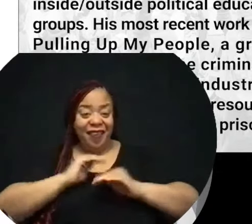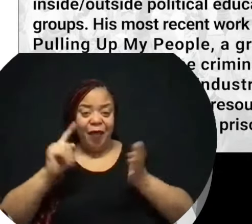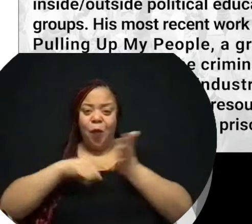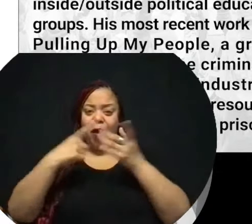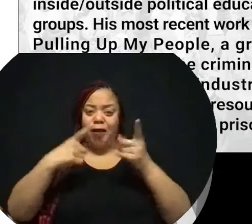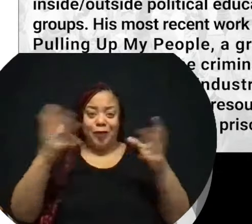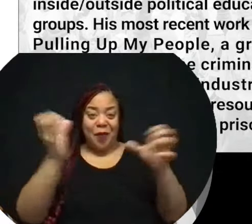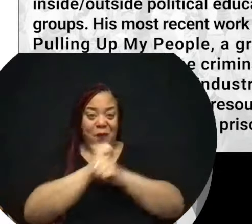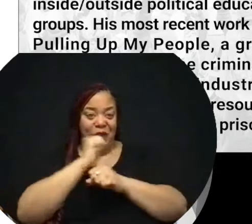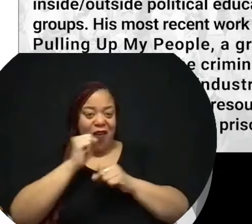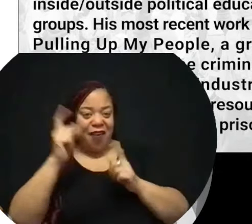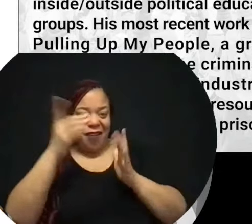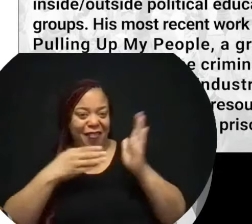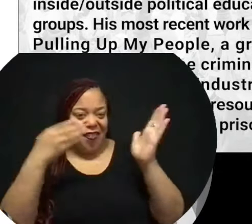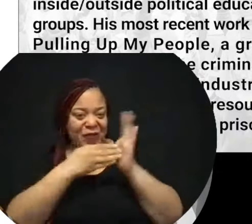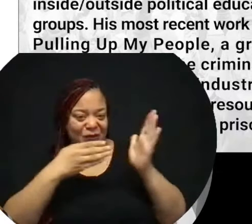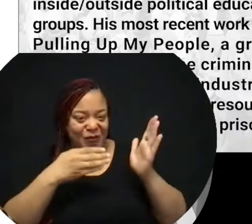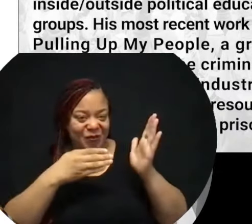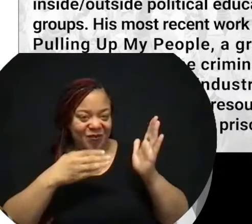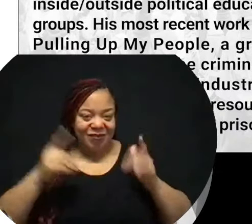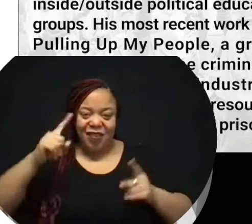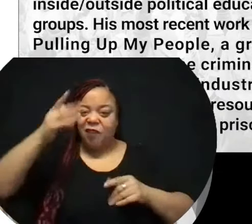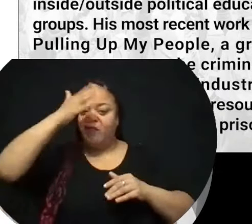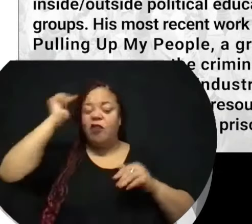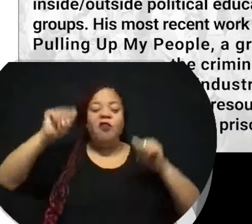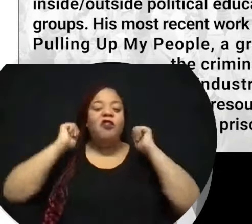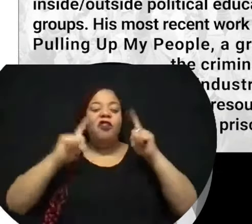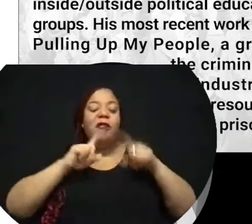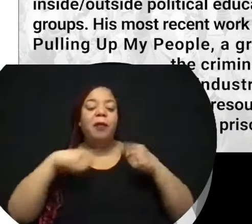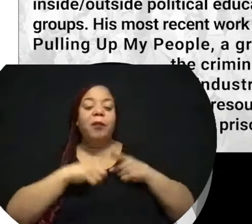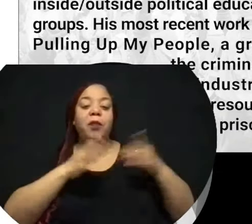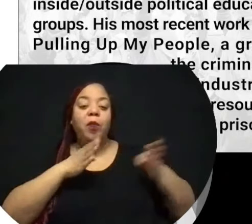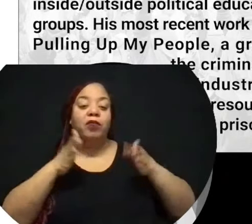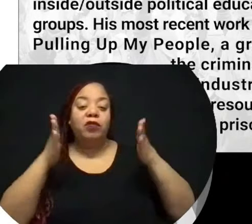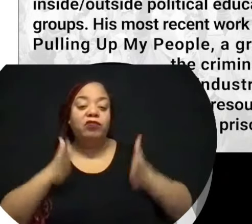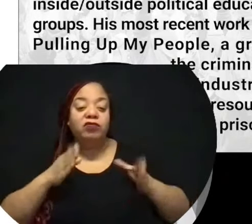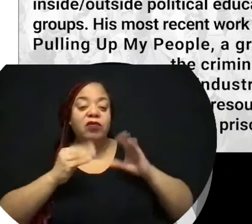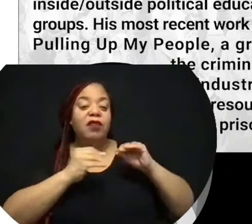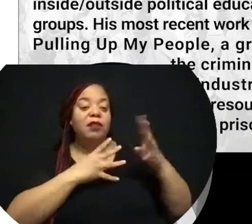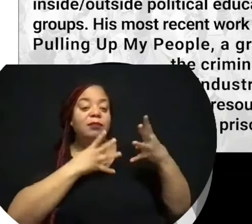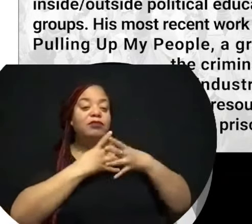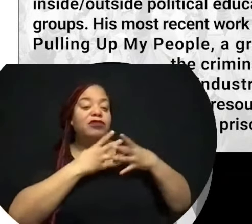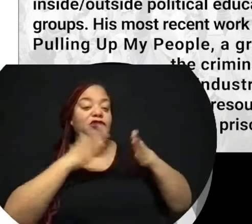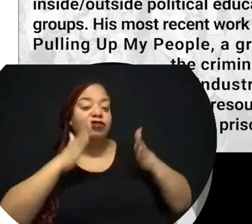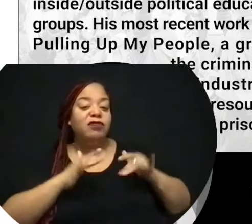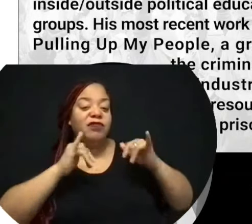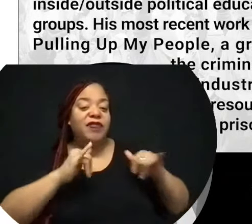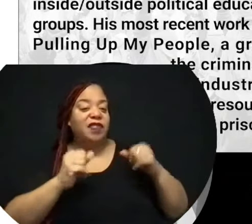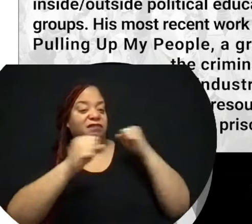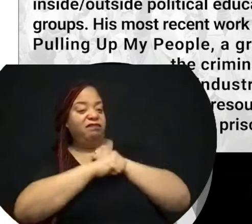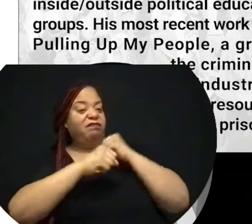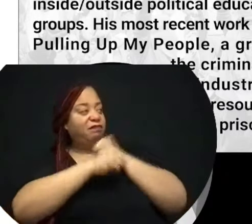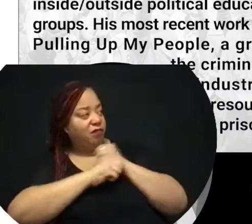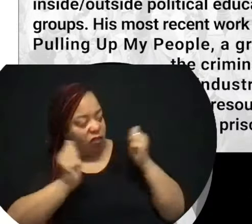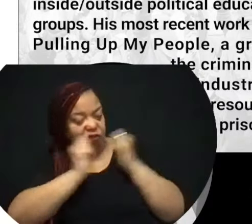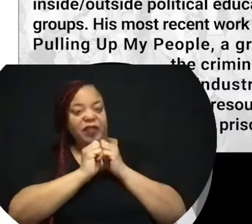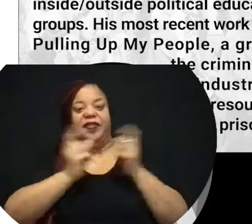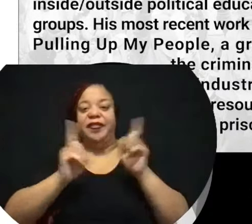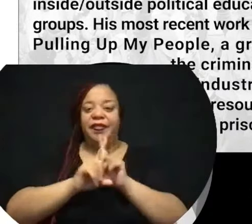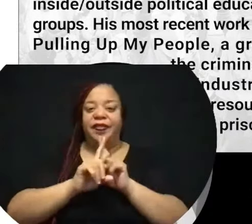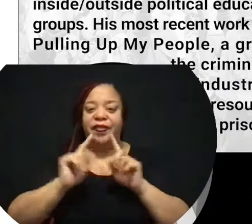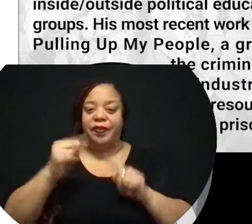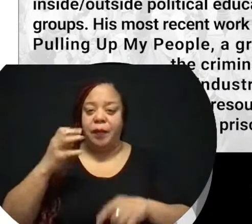correctional officers at the prison also filed suit. In mediation, they were given the option of being able to bring their own bottled